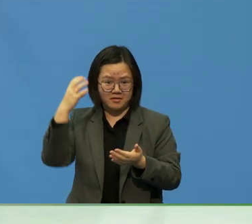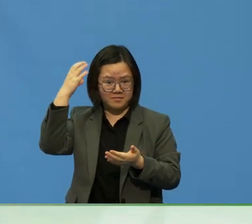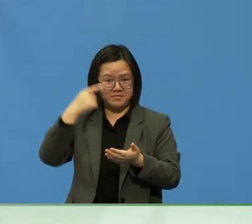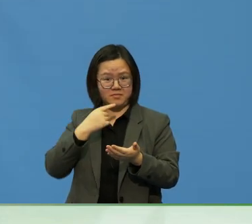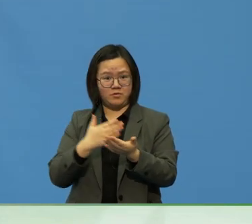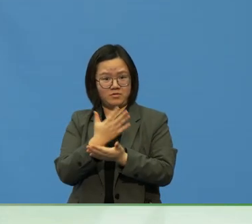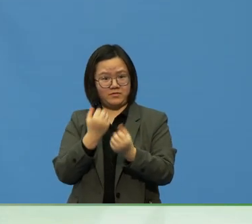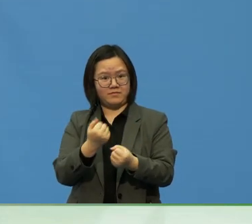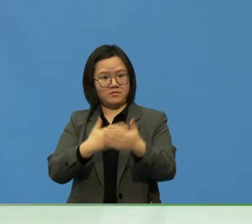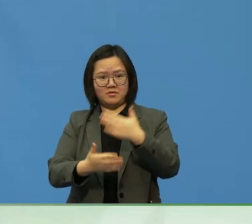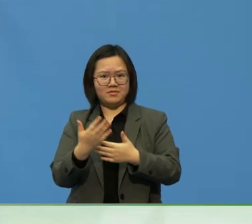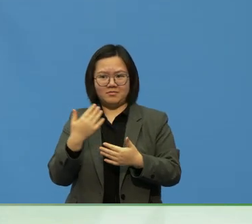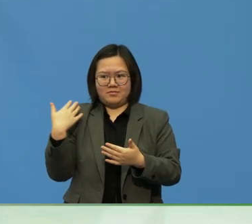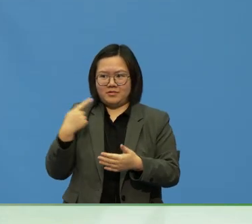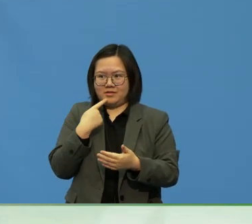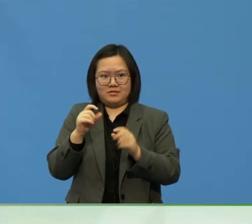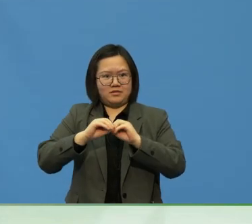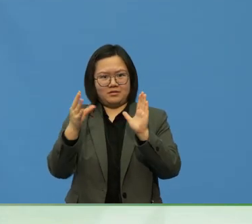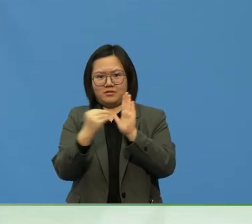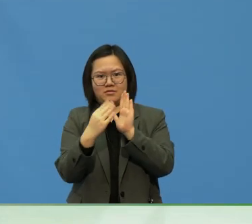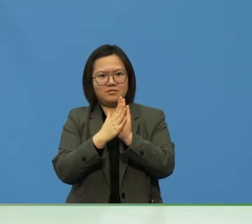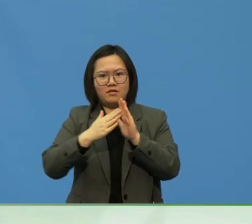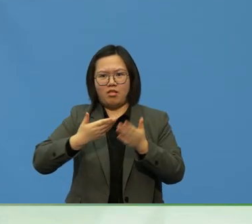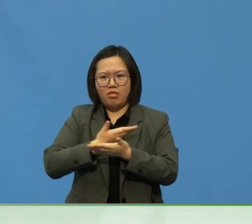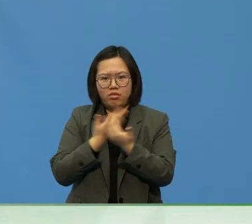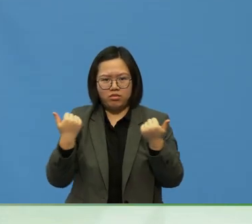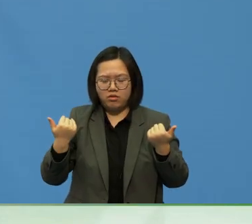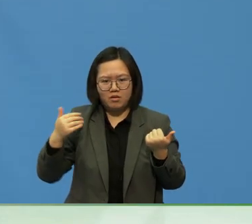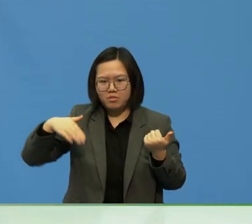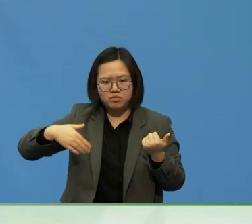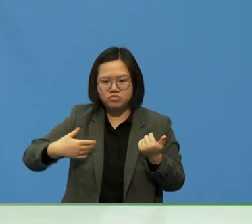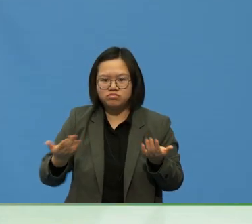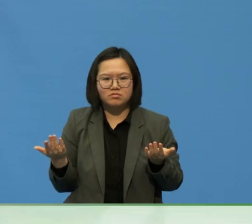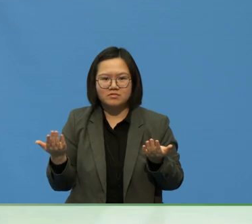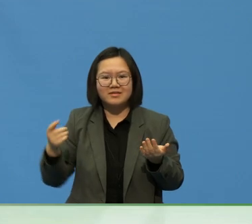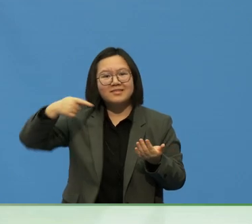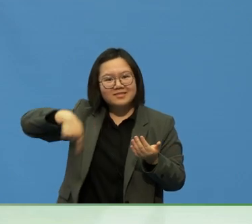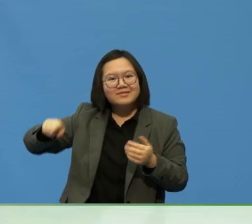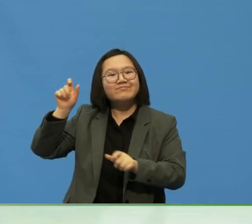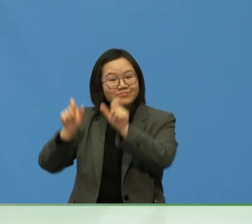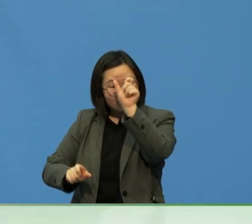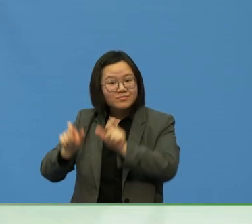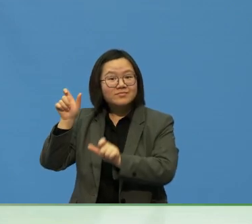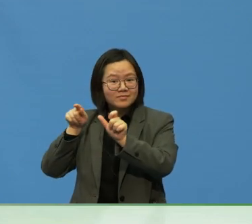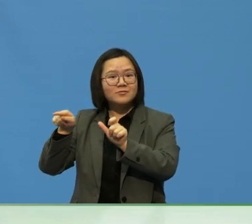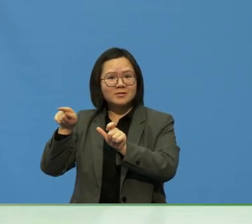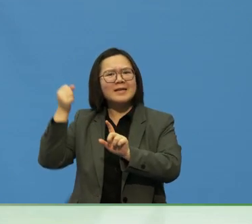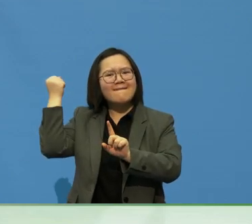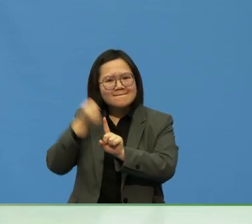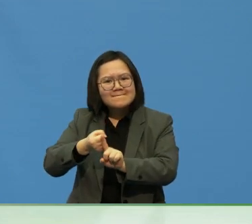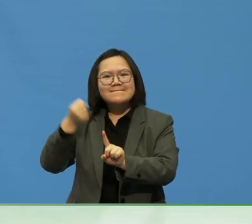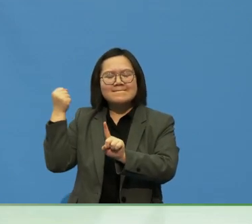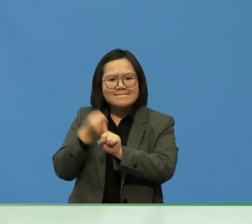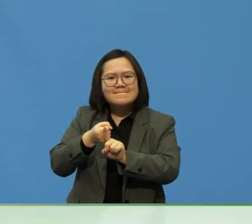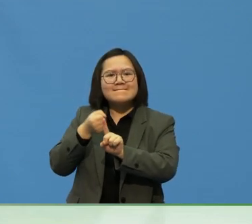to make sure they're protected. It was because of the tireless advocacy of activists and advocates within our country. And we wanted to make